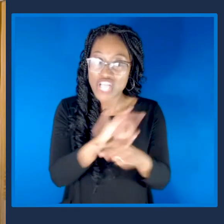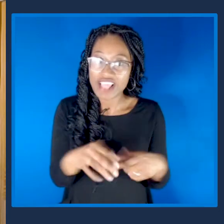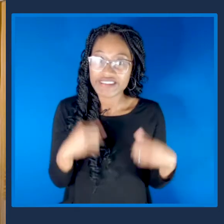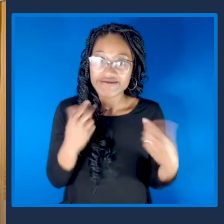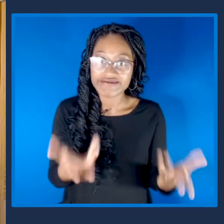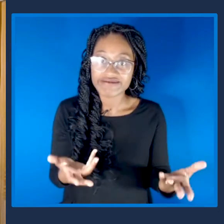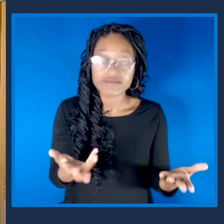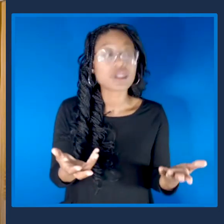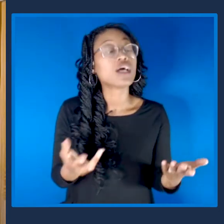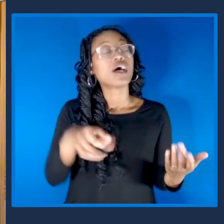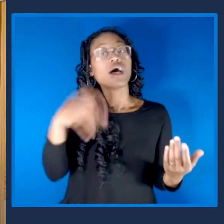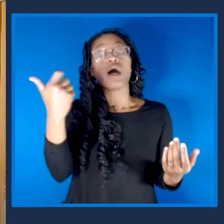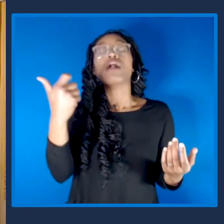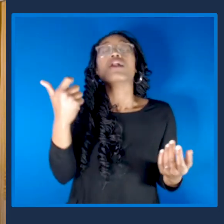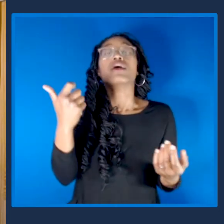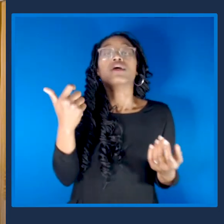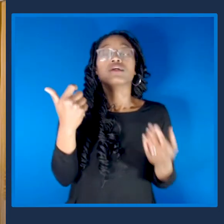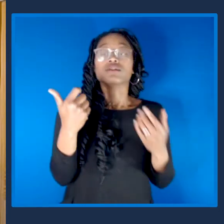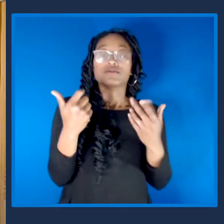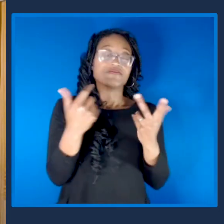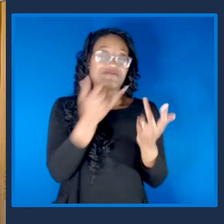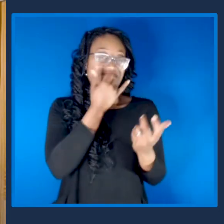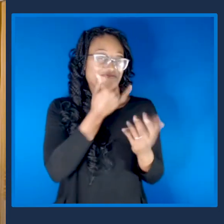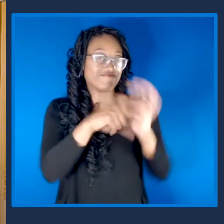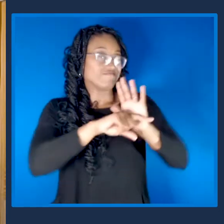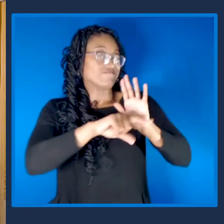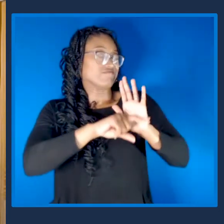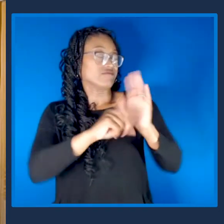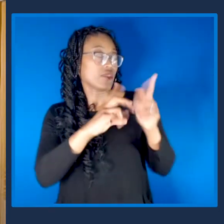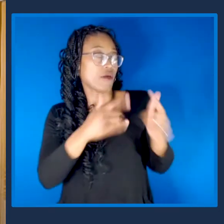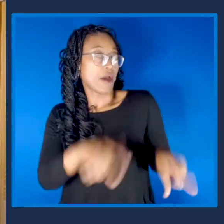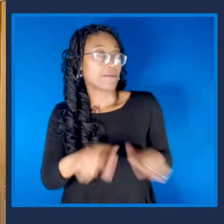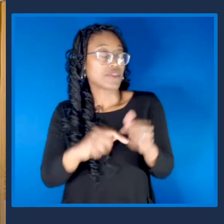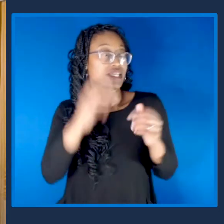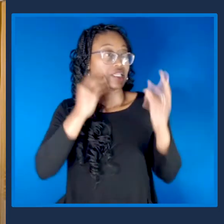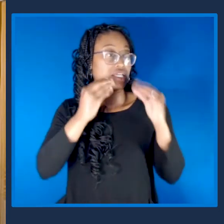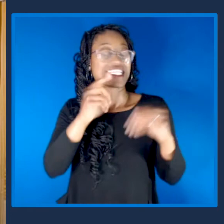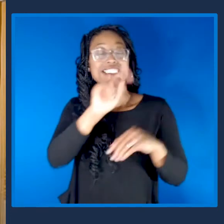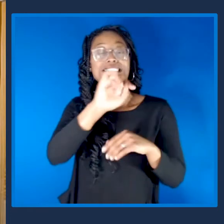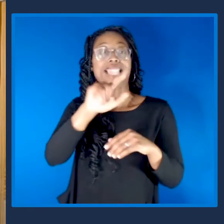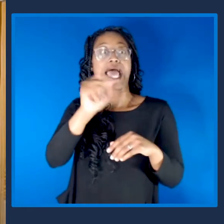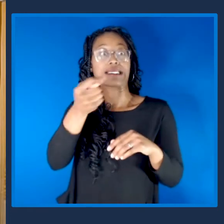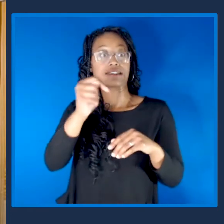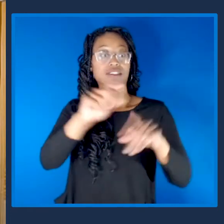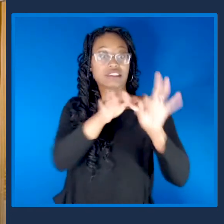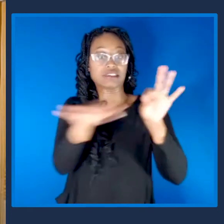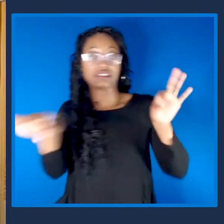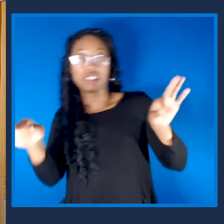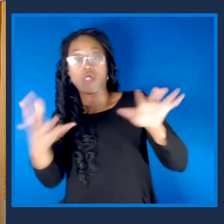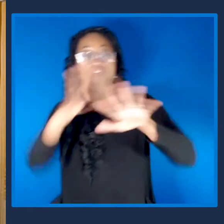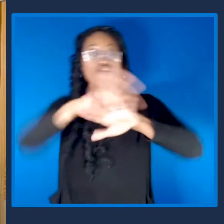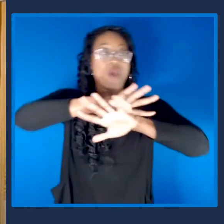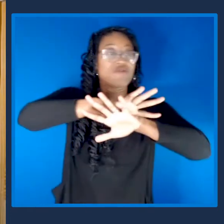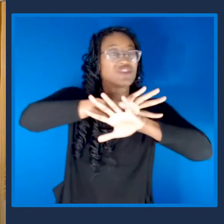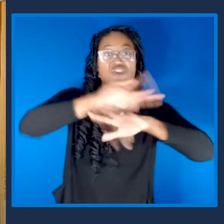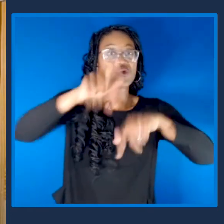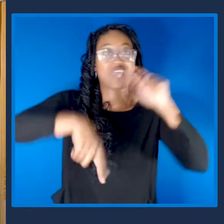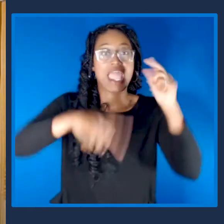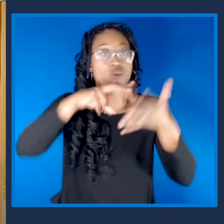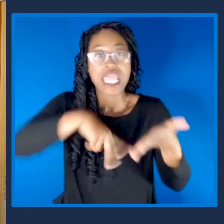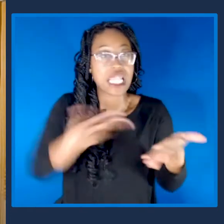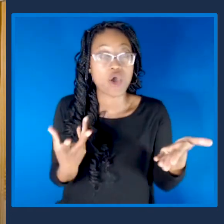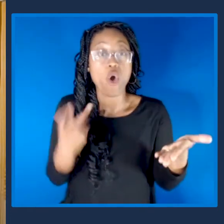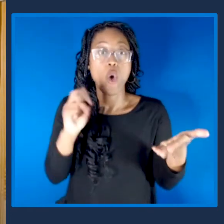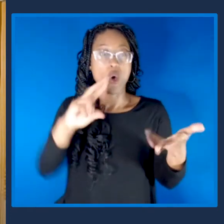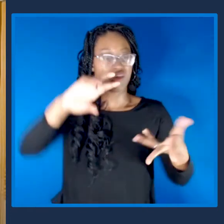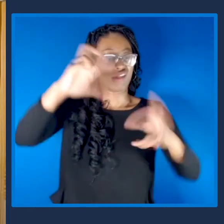of this experience is that you've got text overlapping to where it really becomes unreadable, or it's truncated